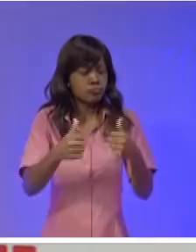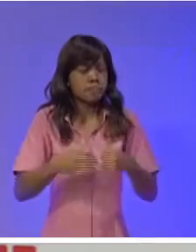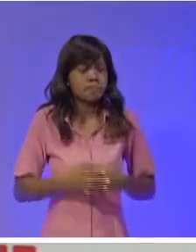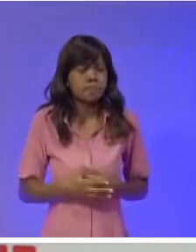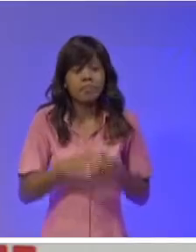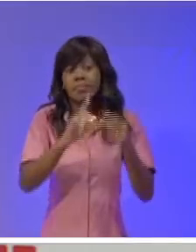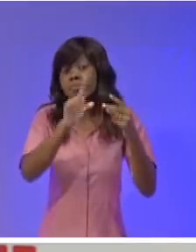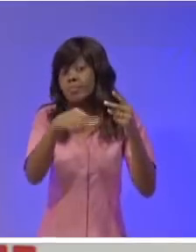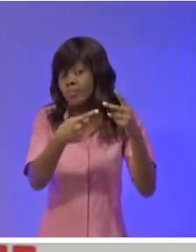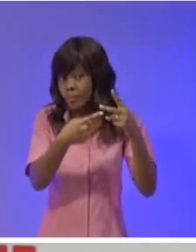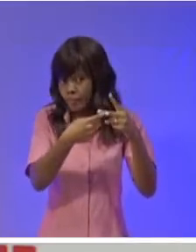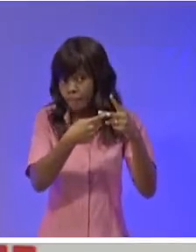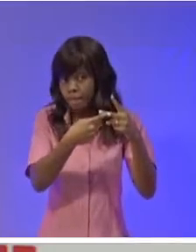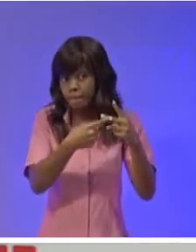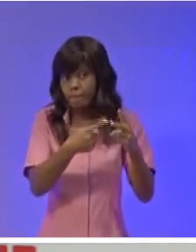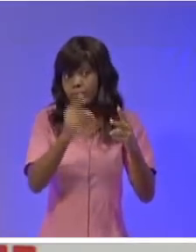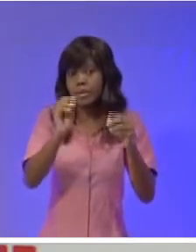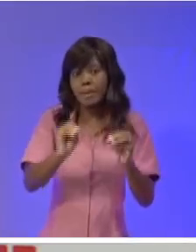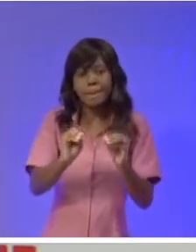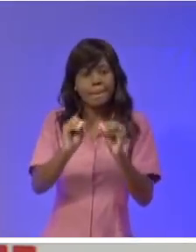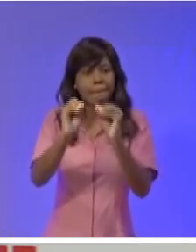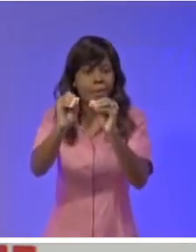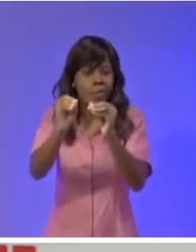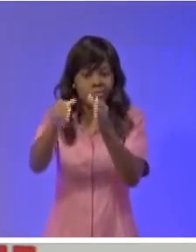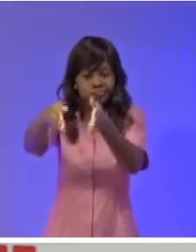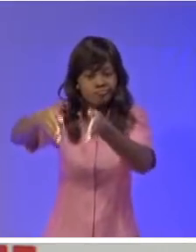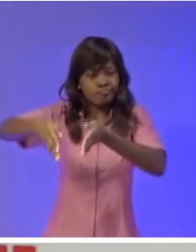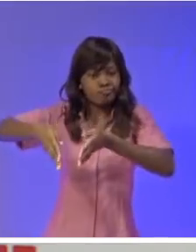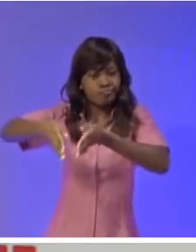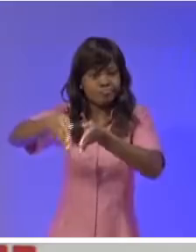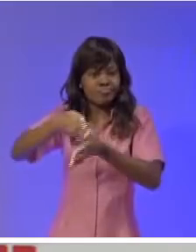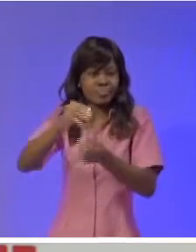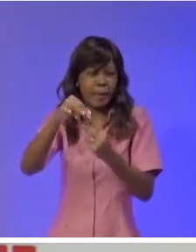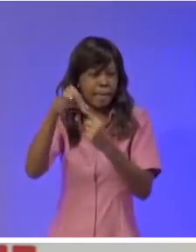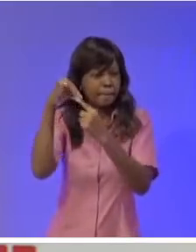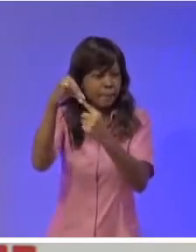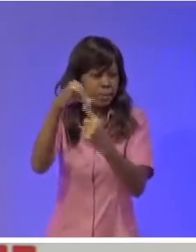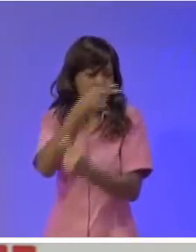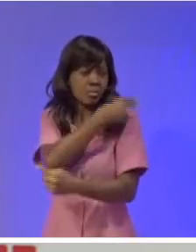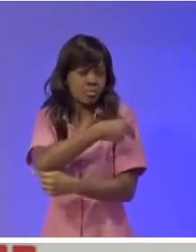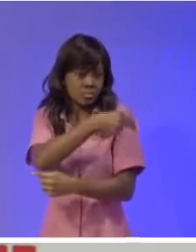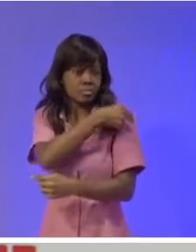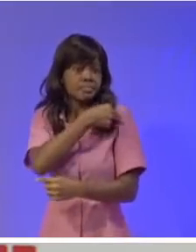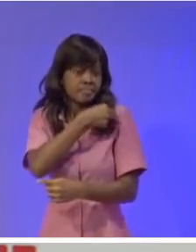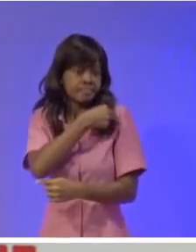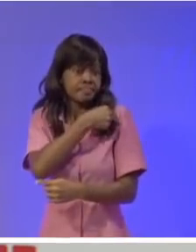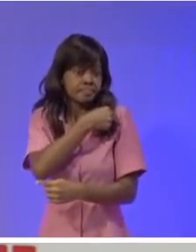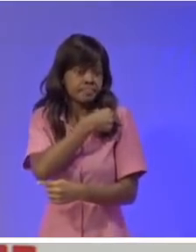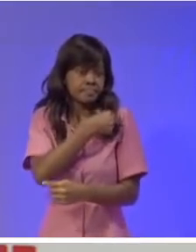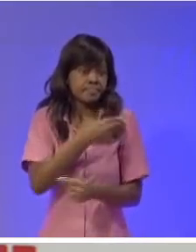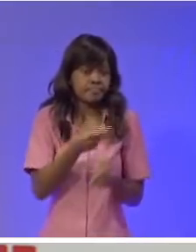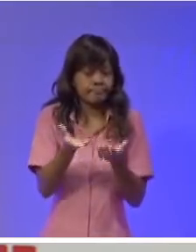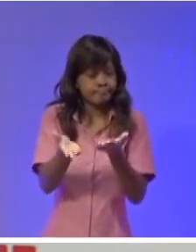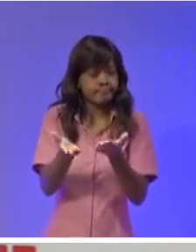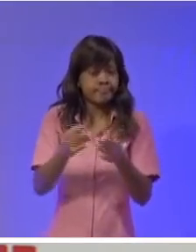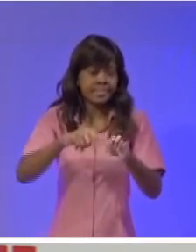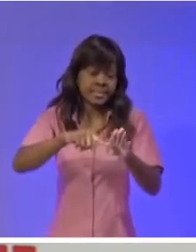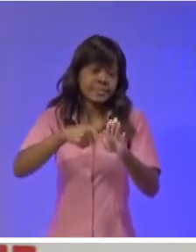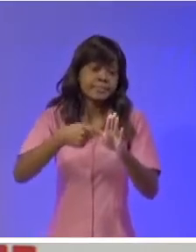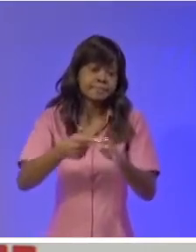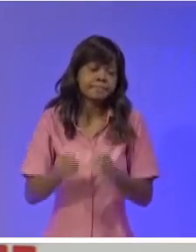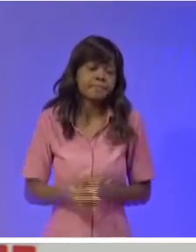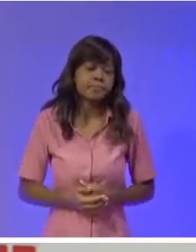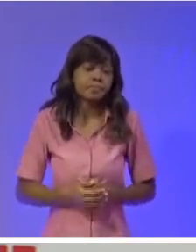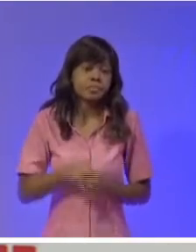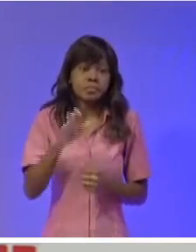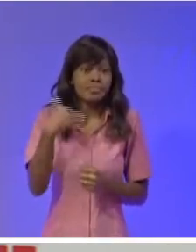set up the parallel healthcare system, over 1,000 beds. We will never know how many lives have been saved. We will never know